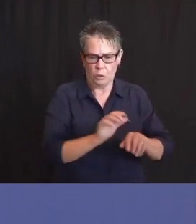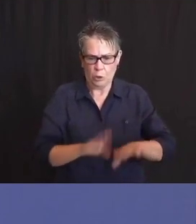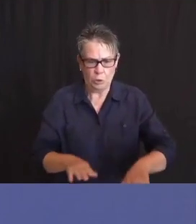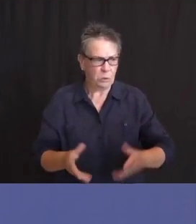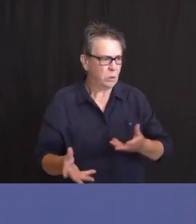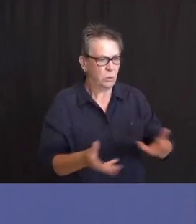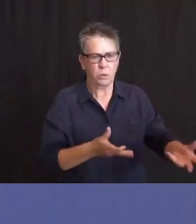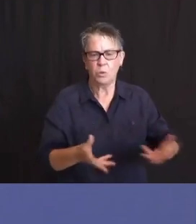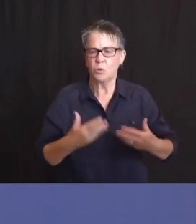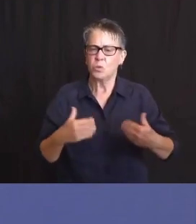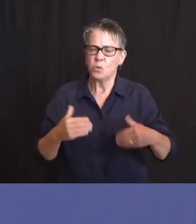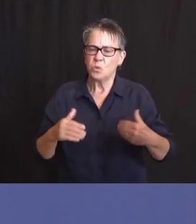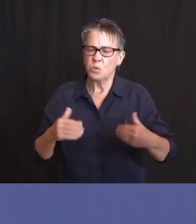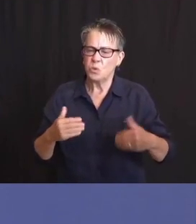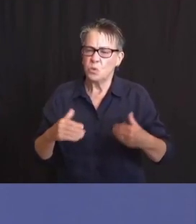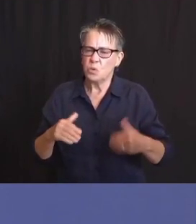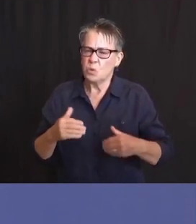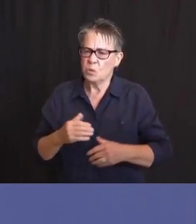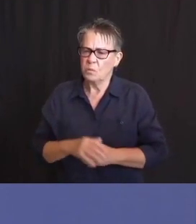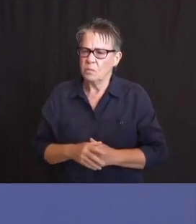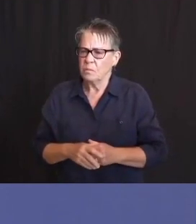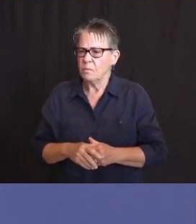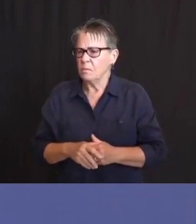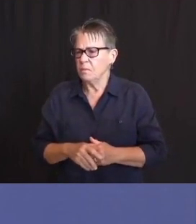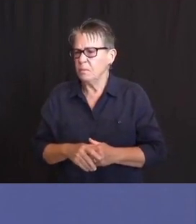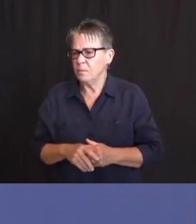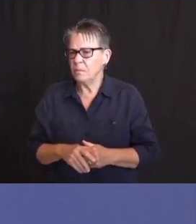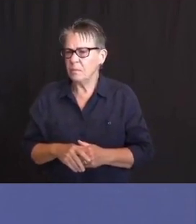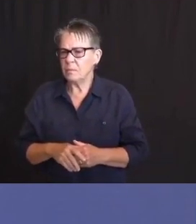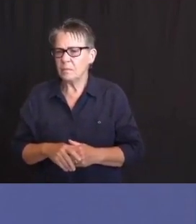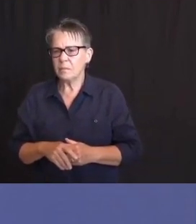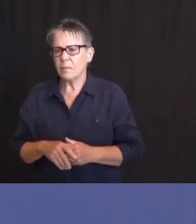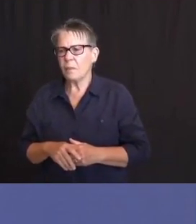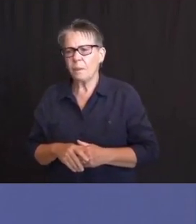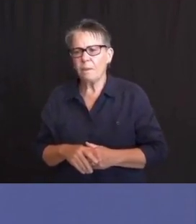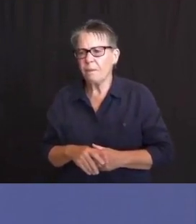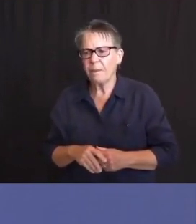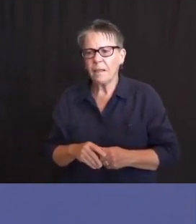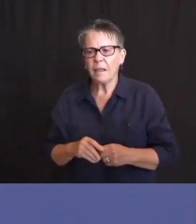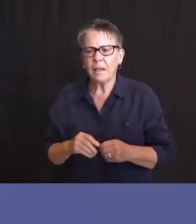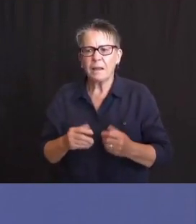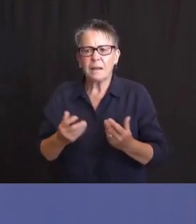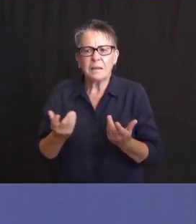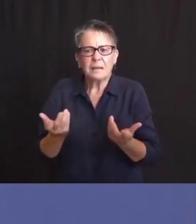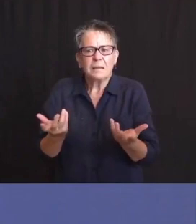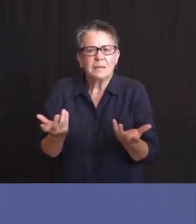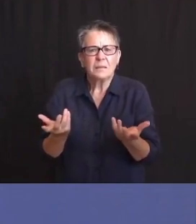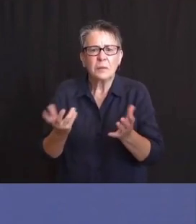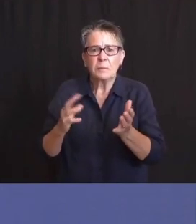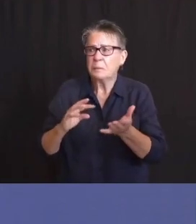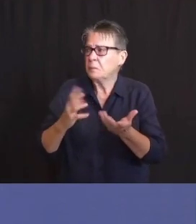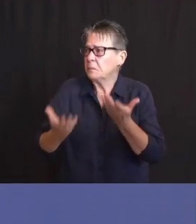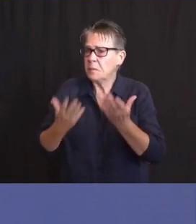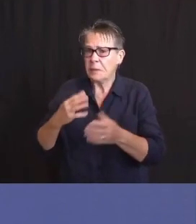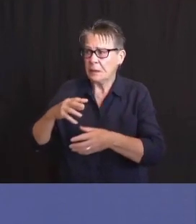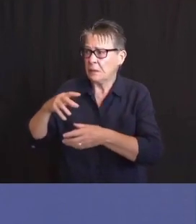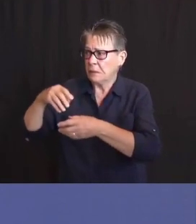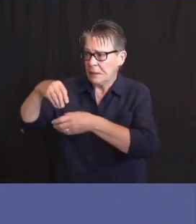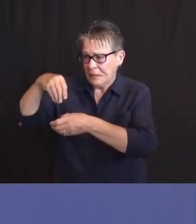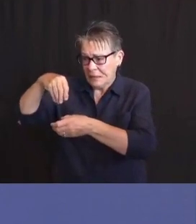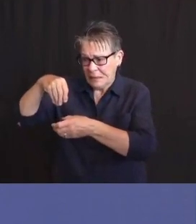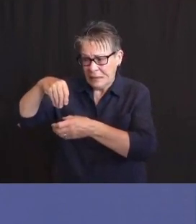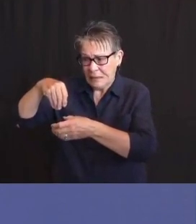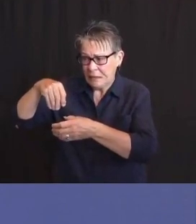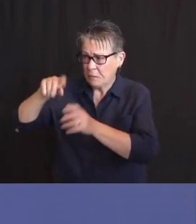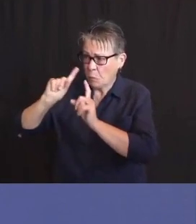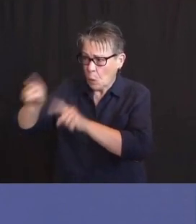option is the only option, that there's really any plan B is a poor, either doesn't exist or it's a